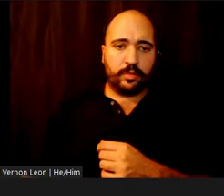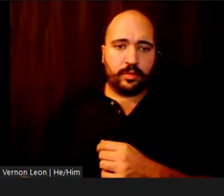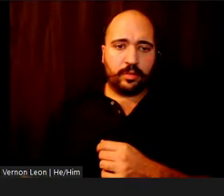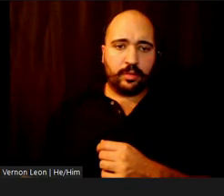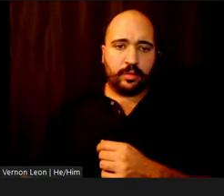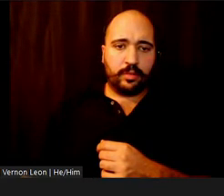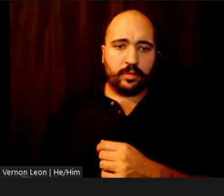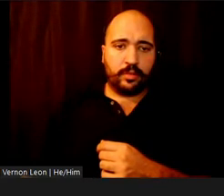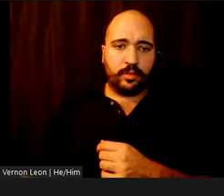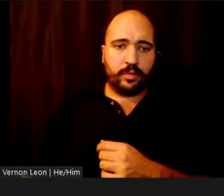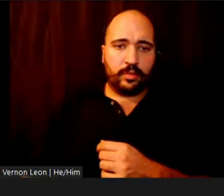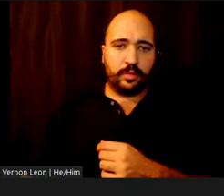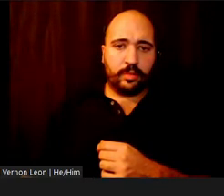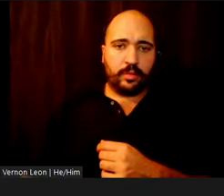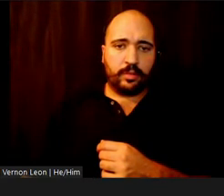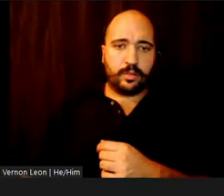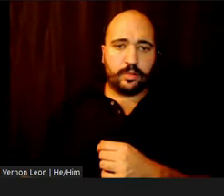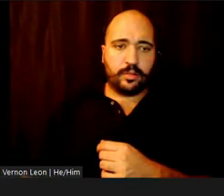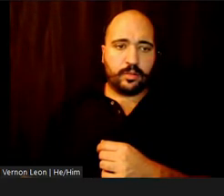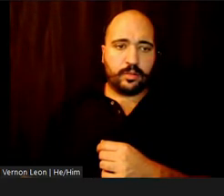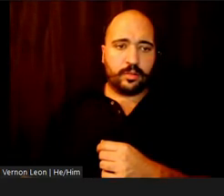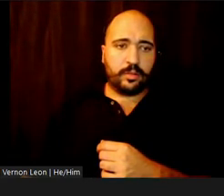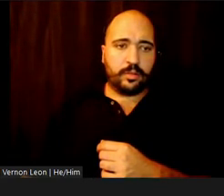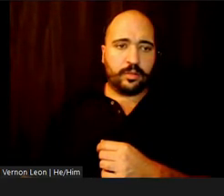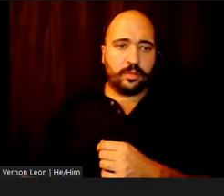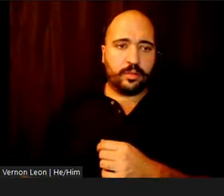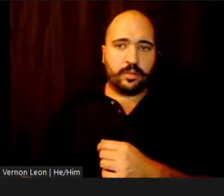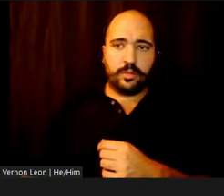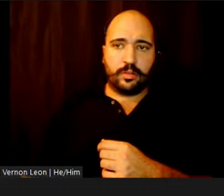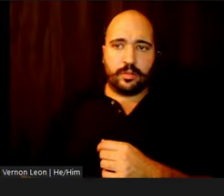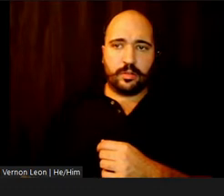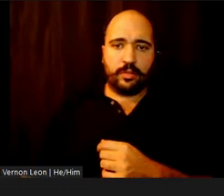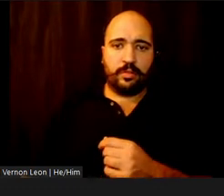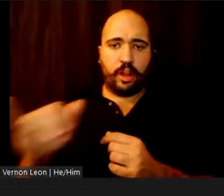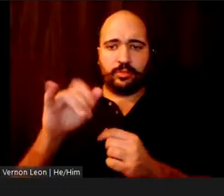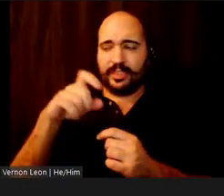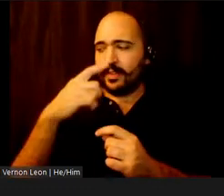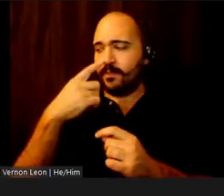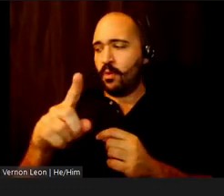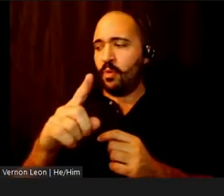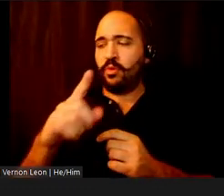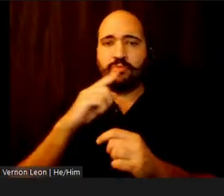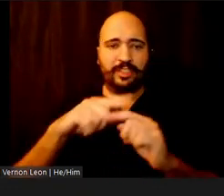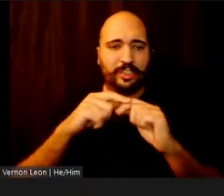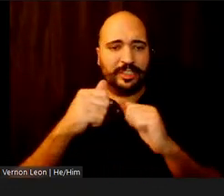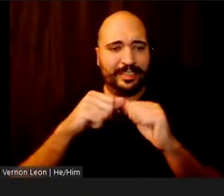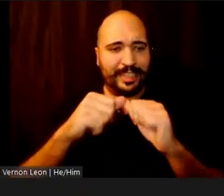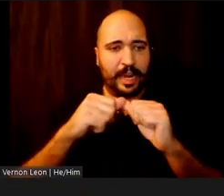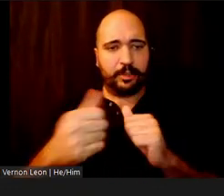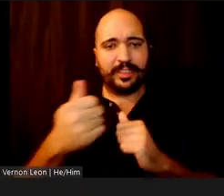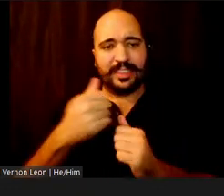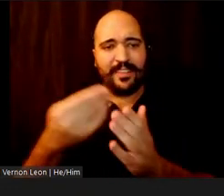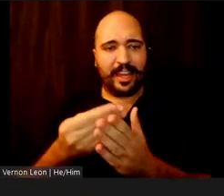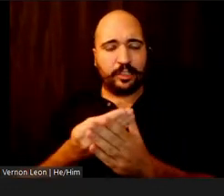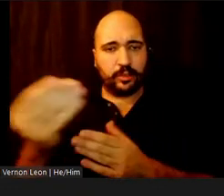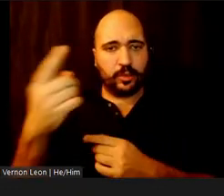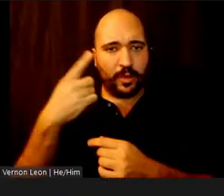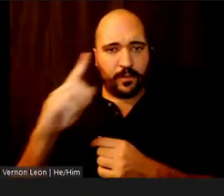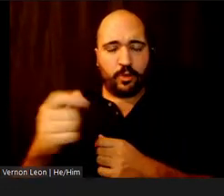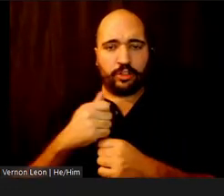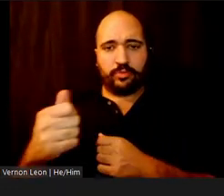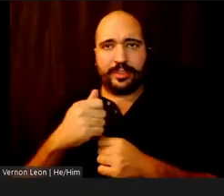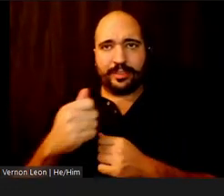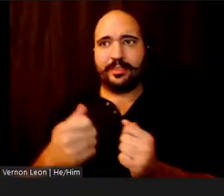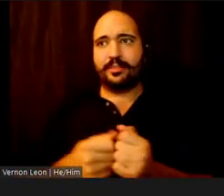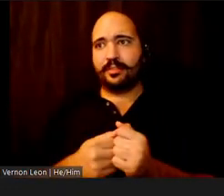There is also a need for sustainable funding source for transit. Prior to the pandemic, nearly 75% of trips into the Manhattan Central